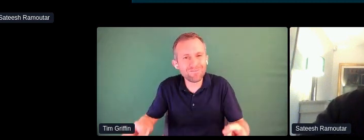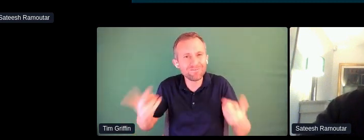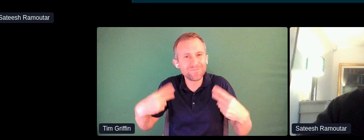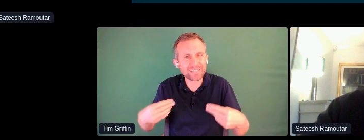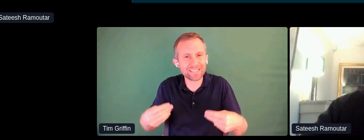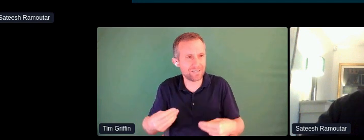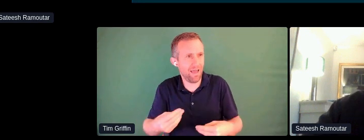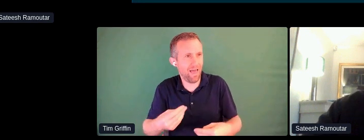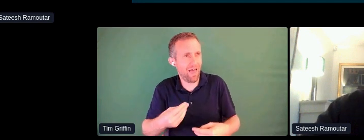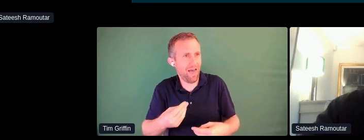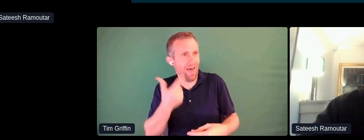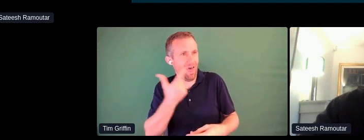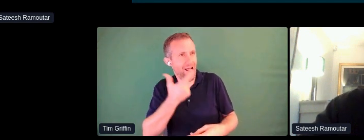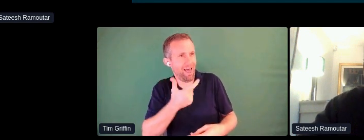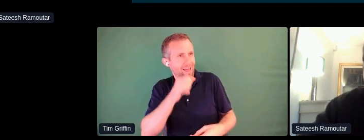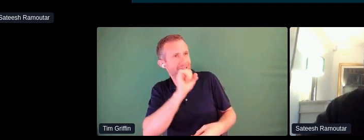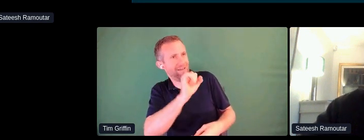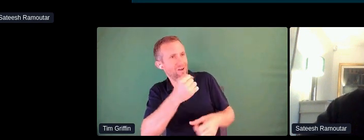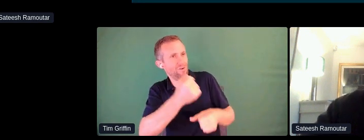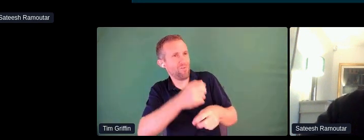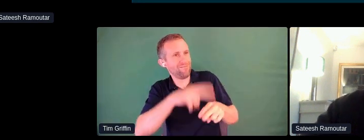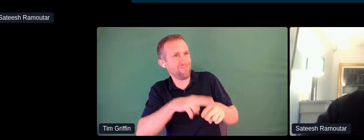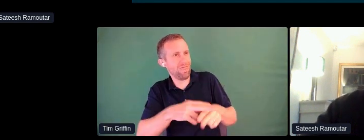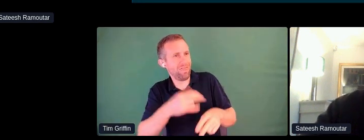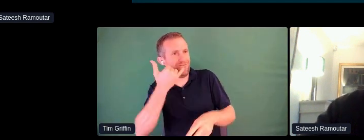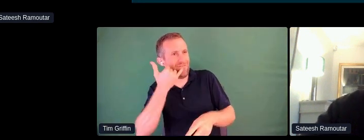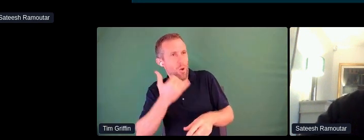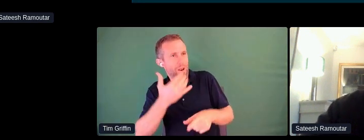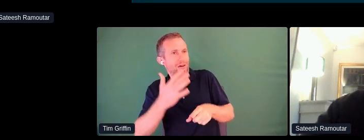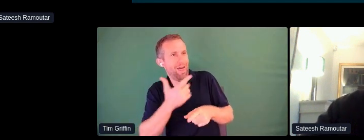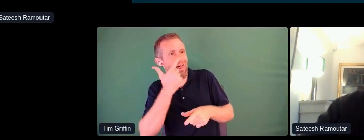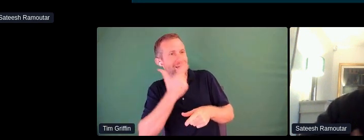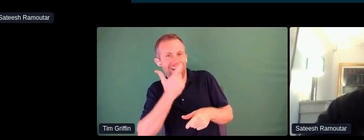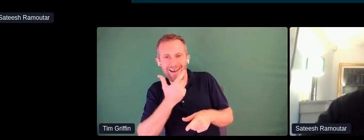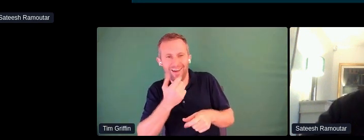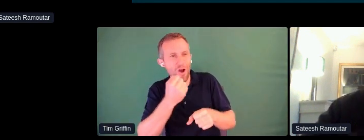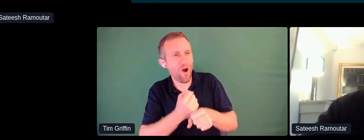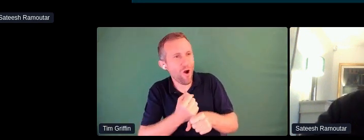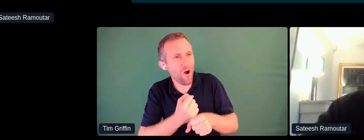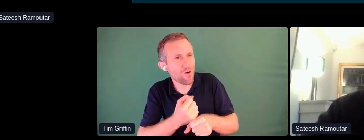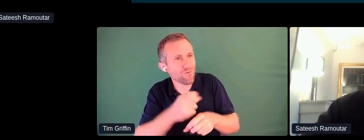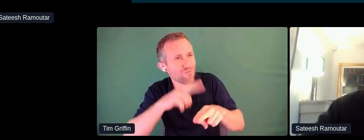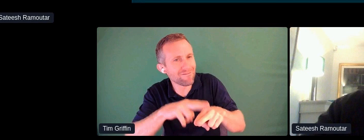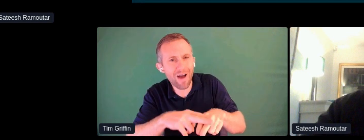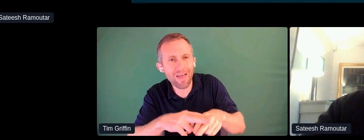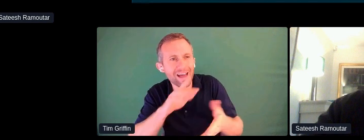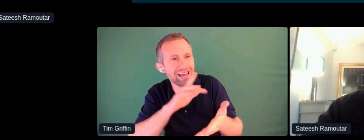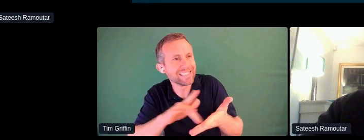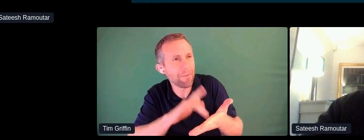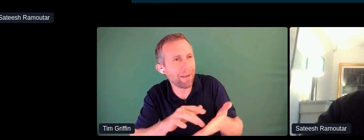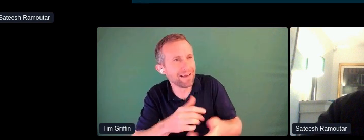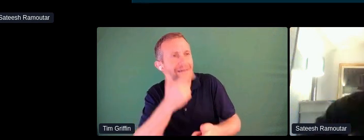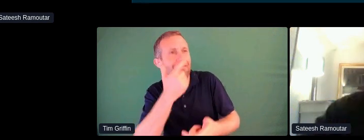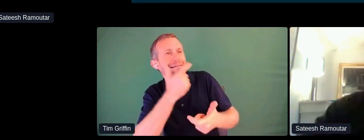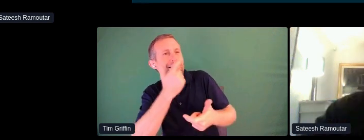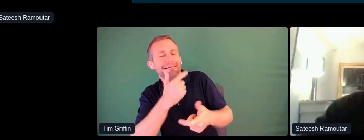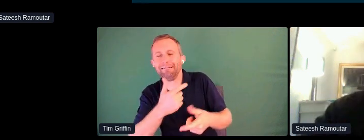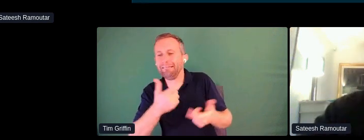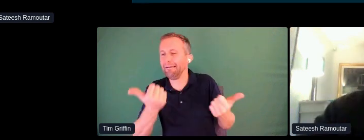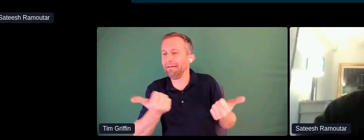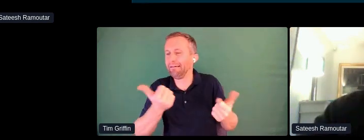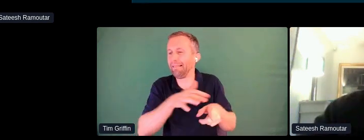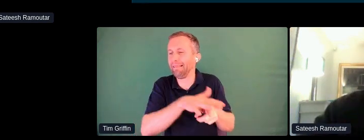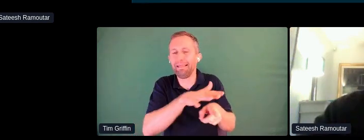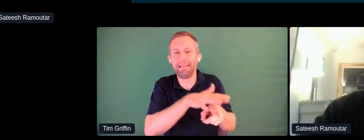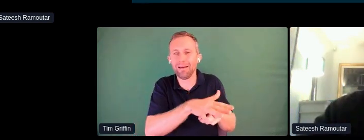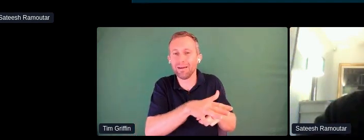a simplified, low functionality product like maybe 10 or even 20 years ago. And